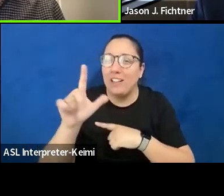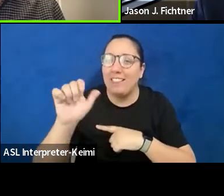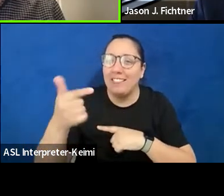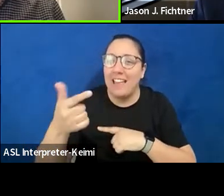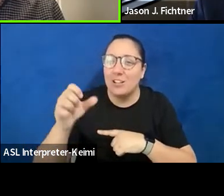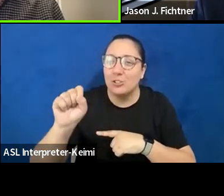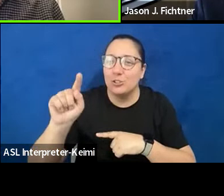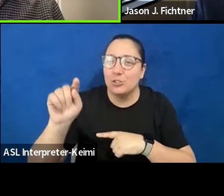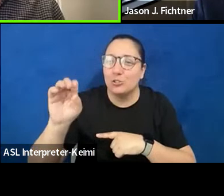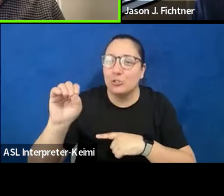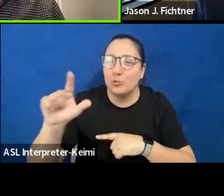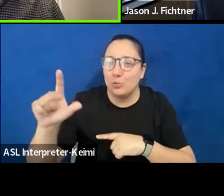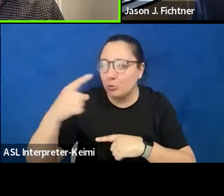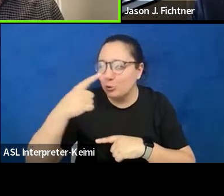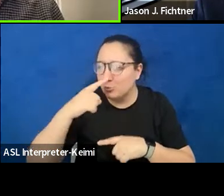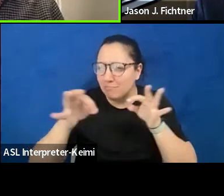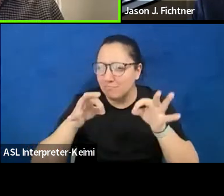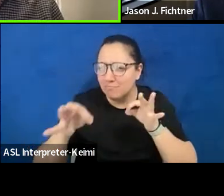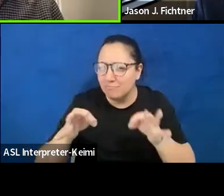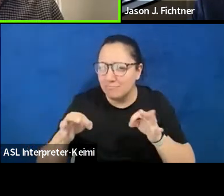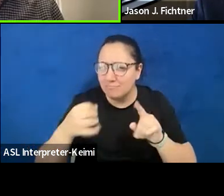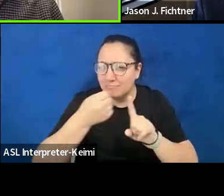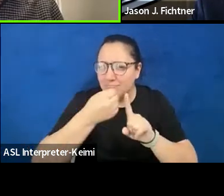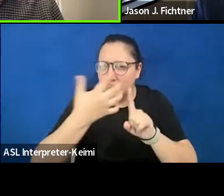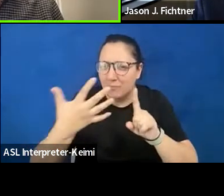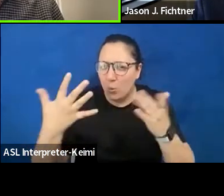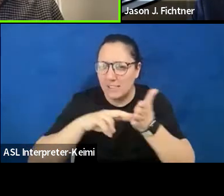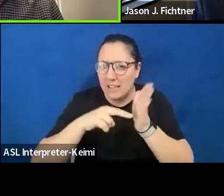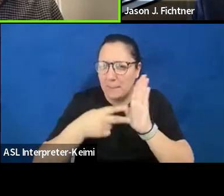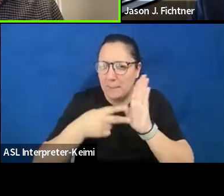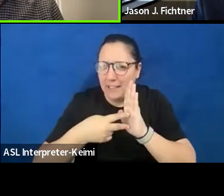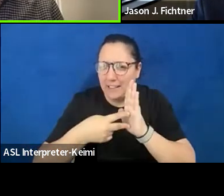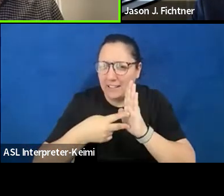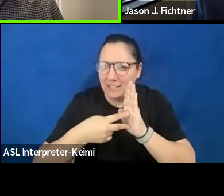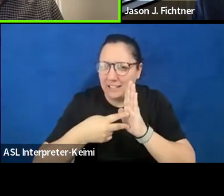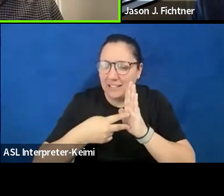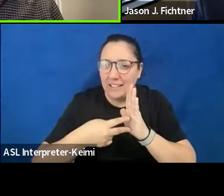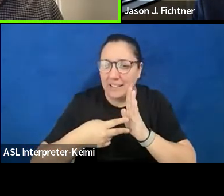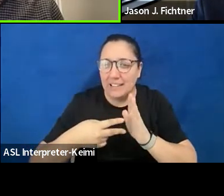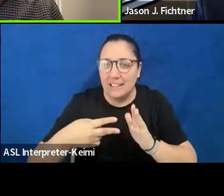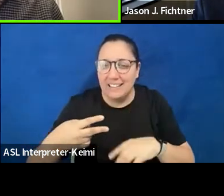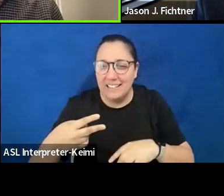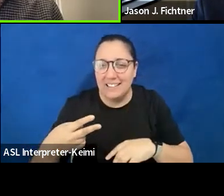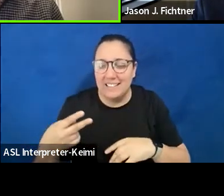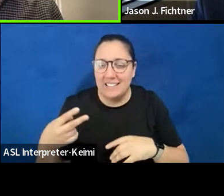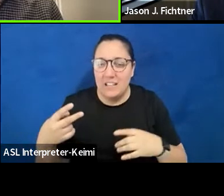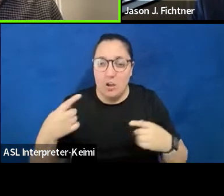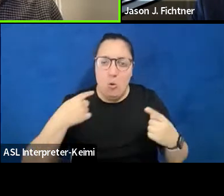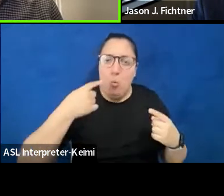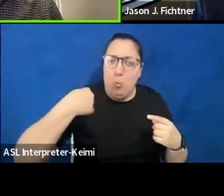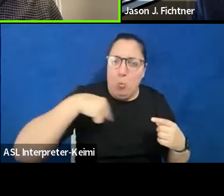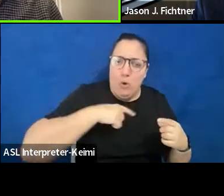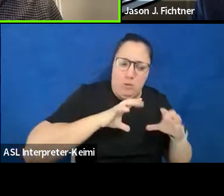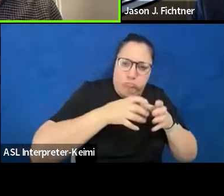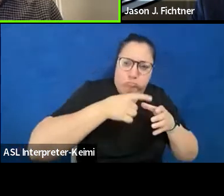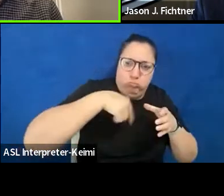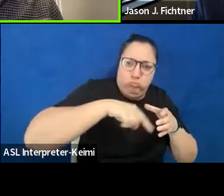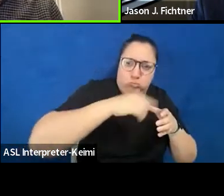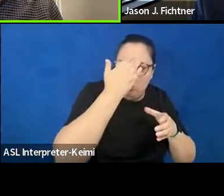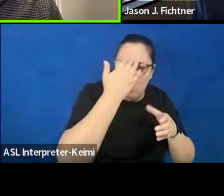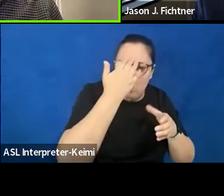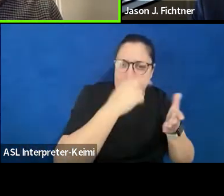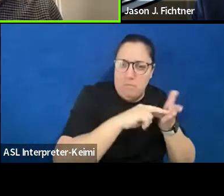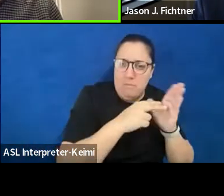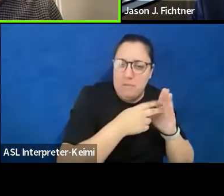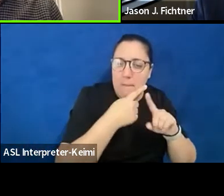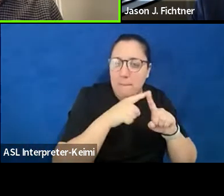sure we could define that for our audience, since I think that's a term of art in retirement circles, but it's important for thinking about sort of if you're